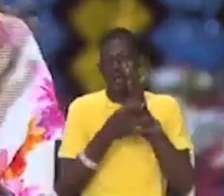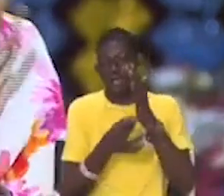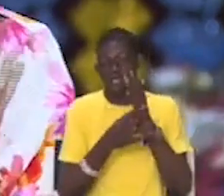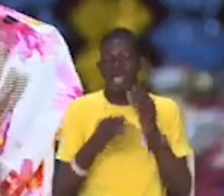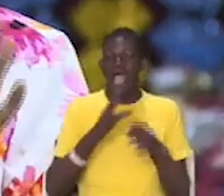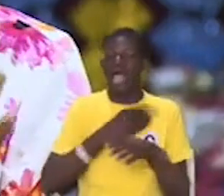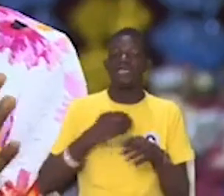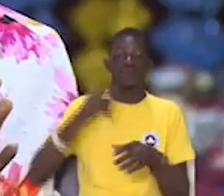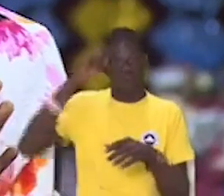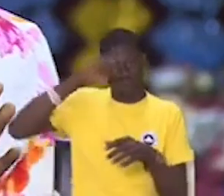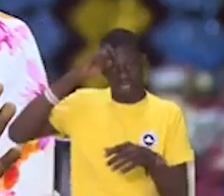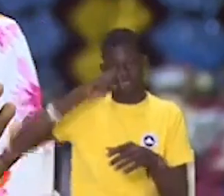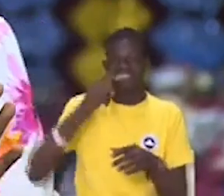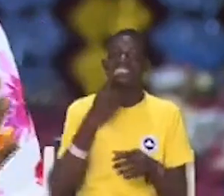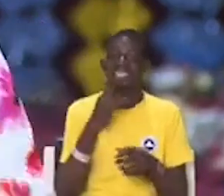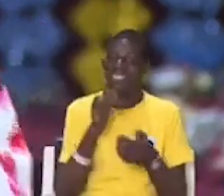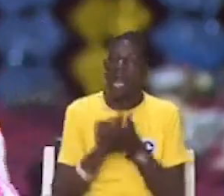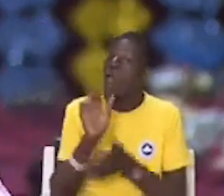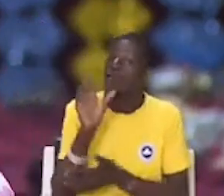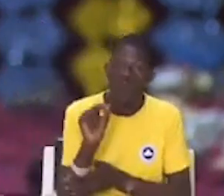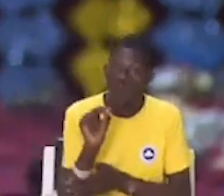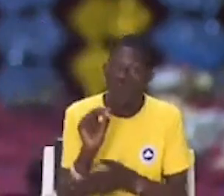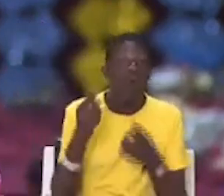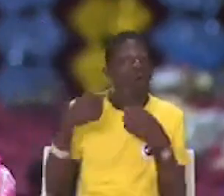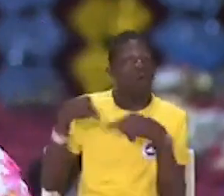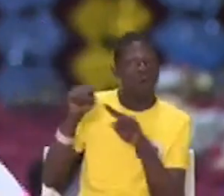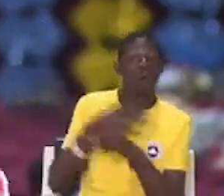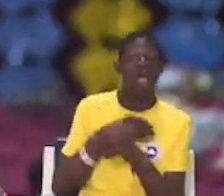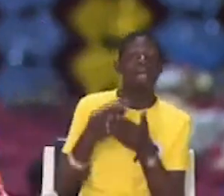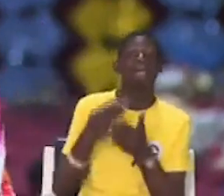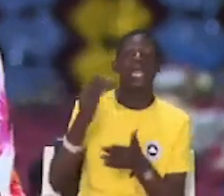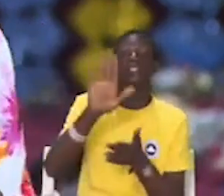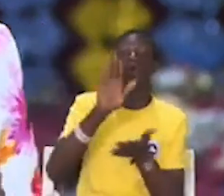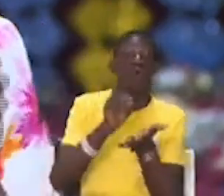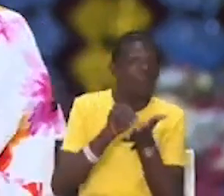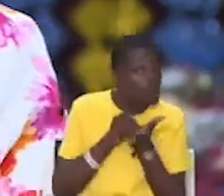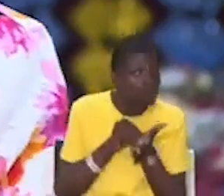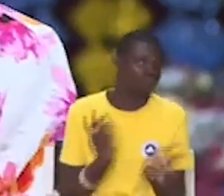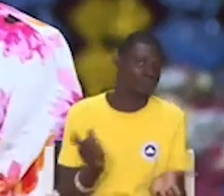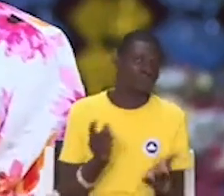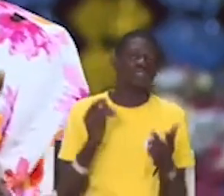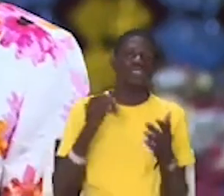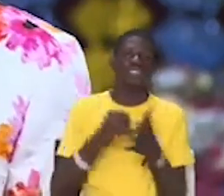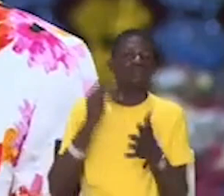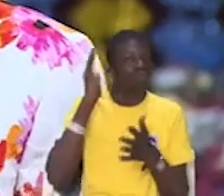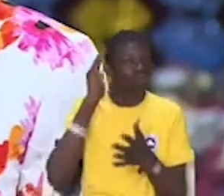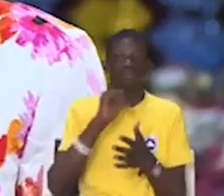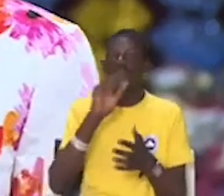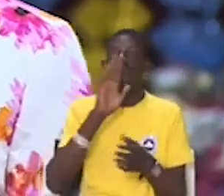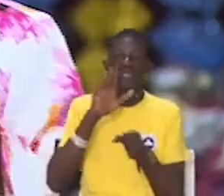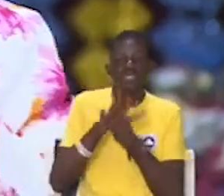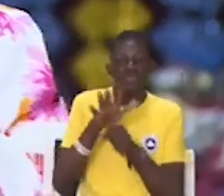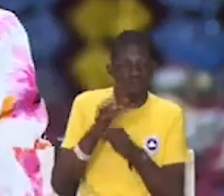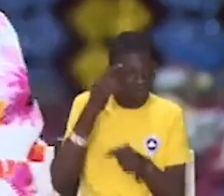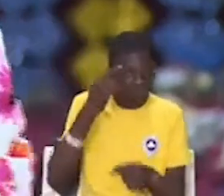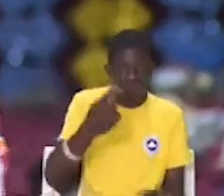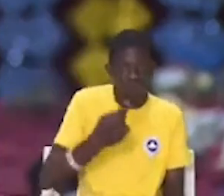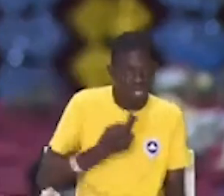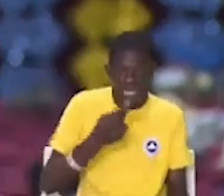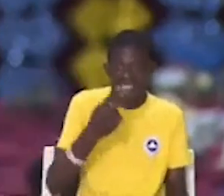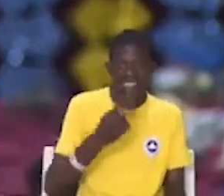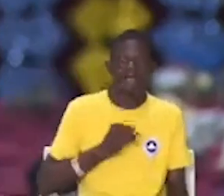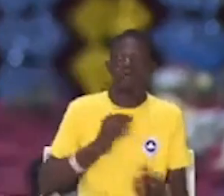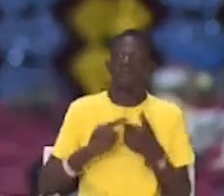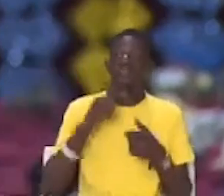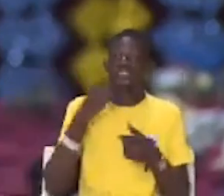the wise one said, no, go and buy your own. it won't be enough for you and I. So I want to say to